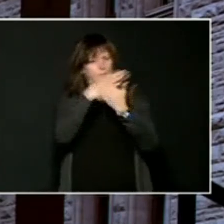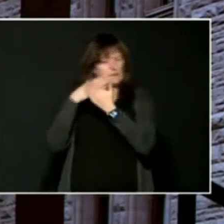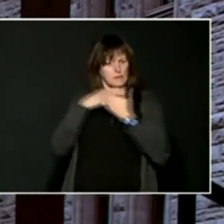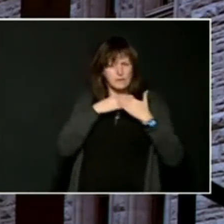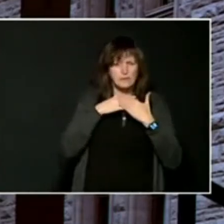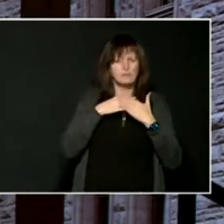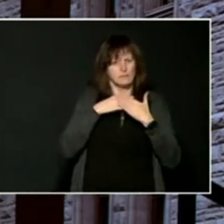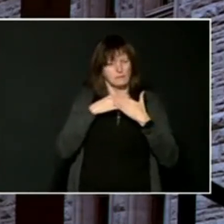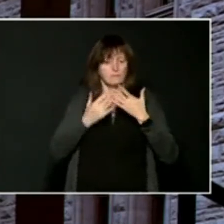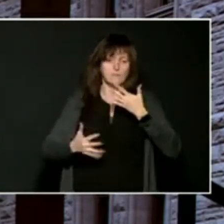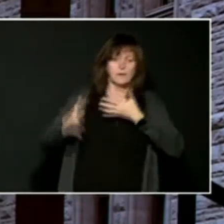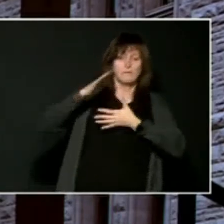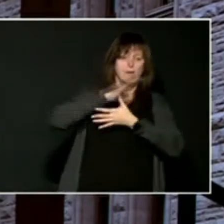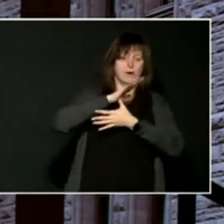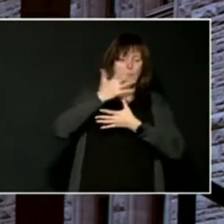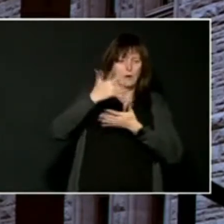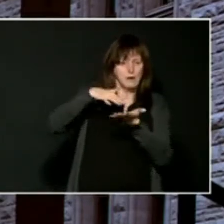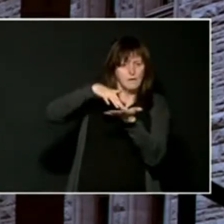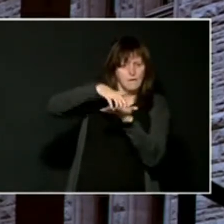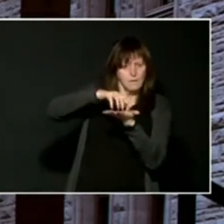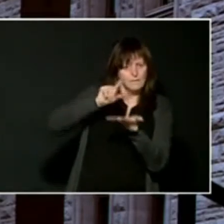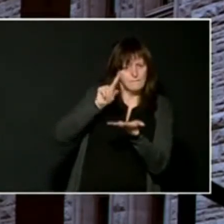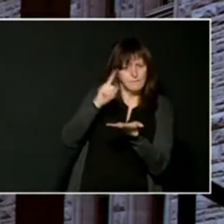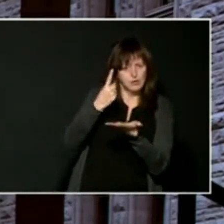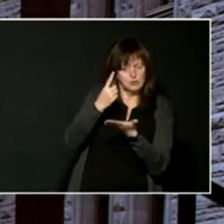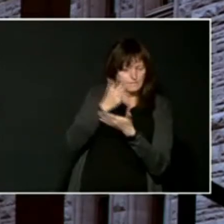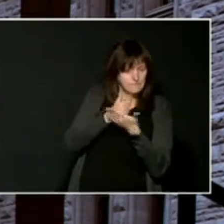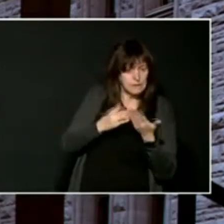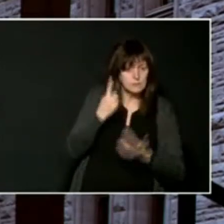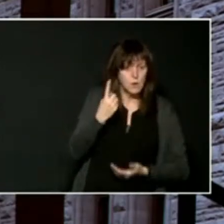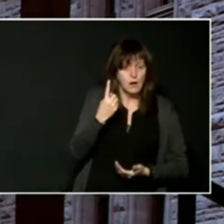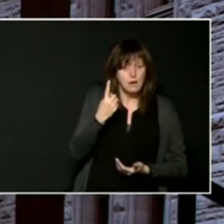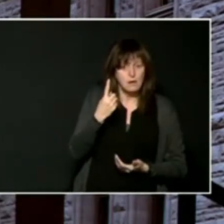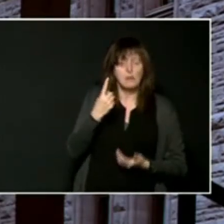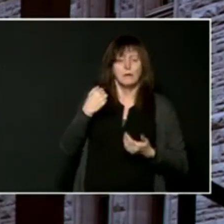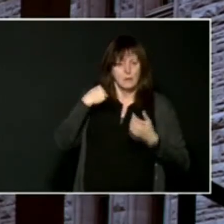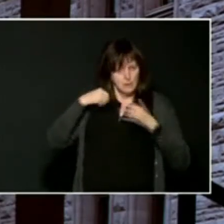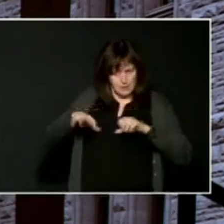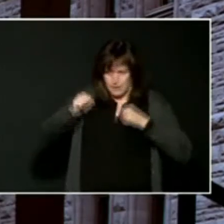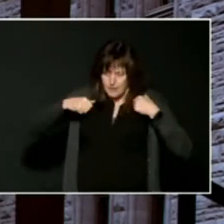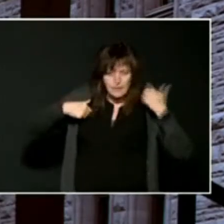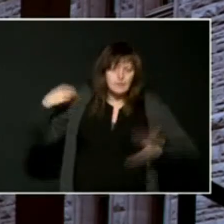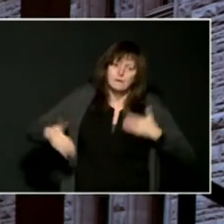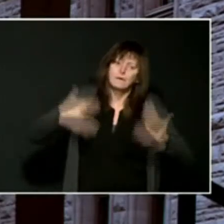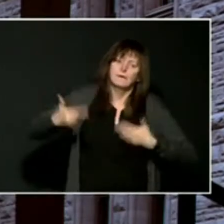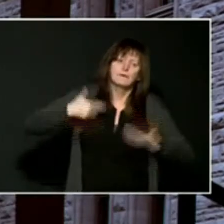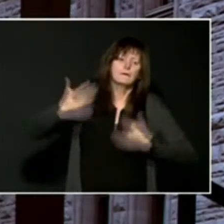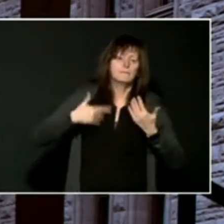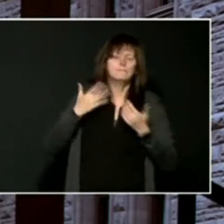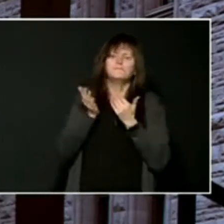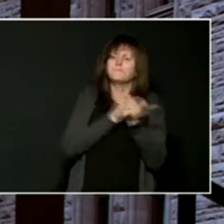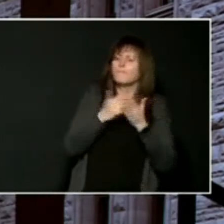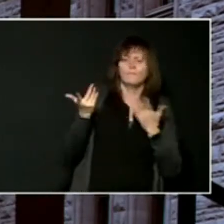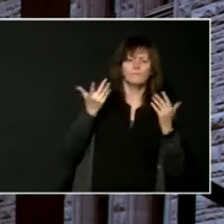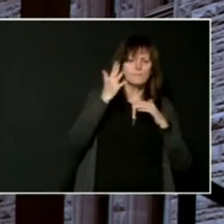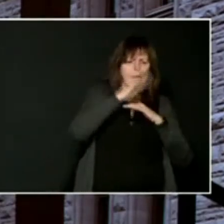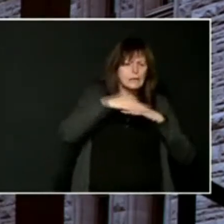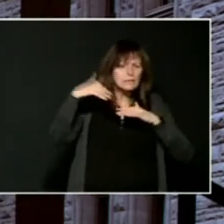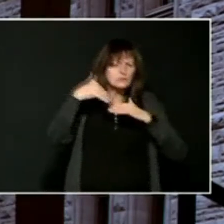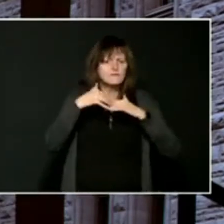That was our first phase. And we've been undertaking to achieve that, whether it's our remote First Nation communities, our long-term care